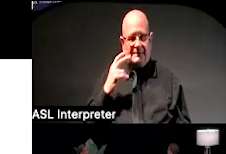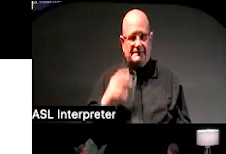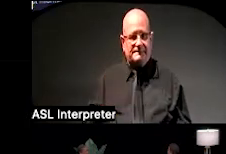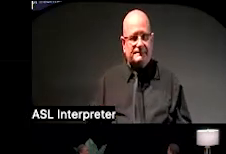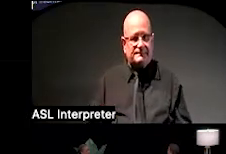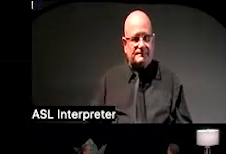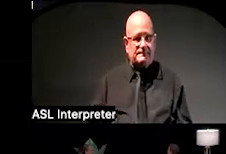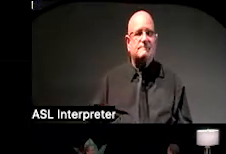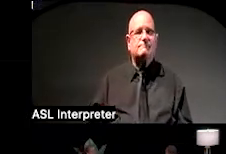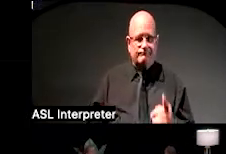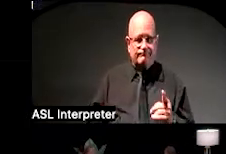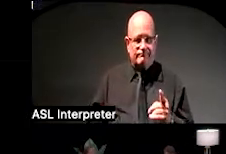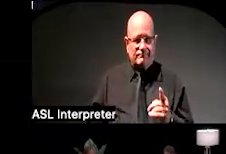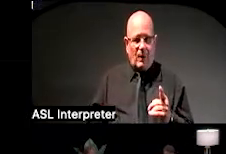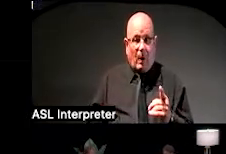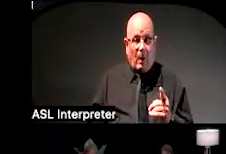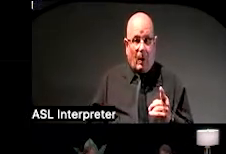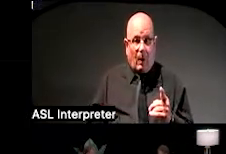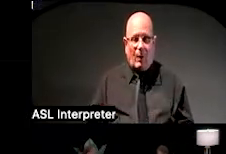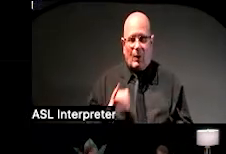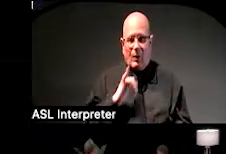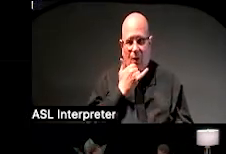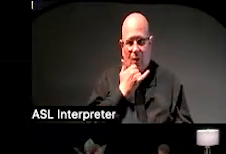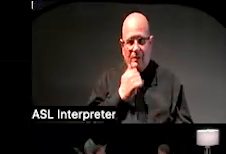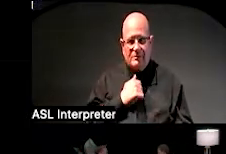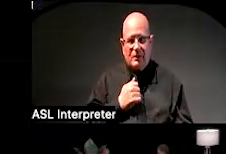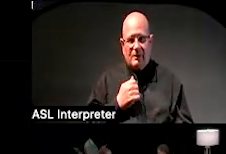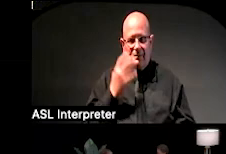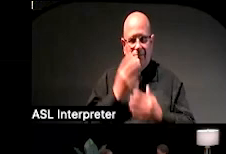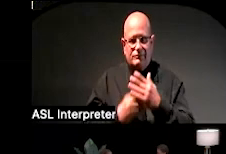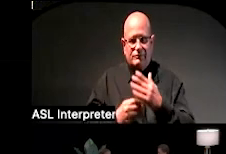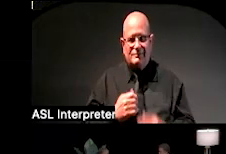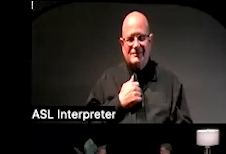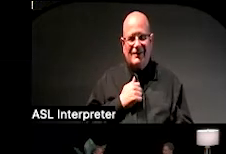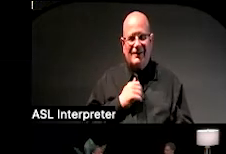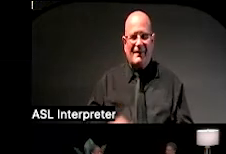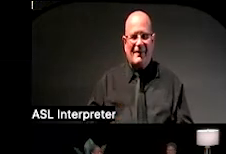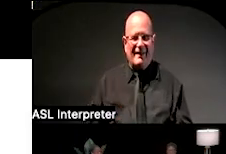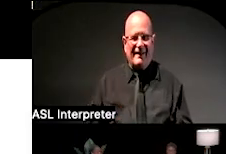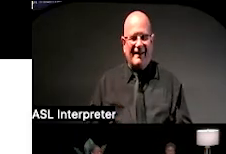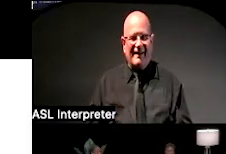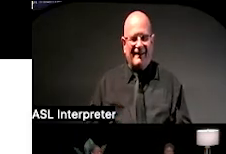my contact? There we go. I'm sorry. How'd you go back? Sorry about that. Let's see.